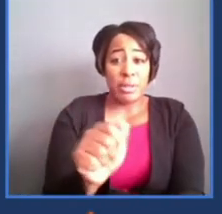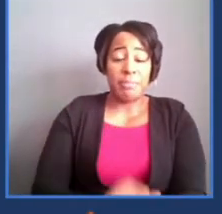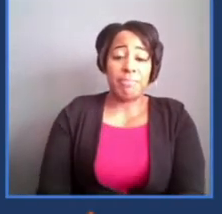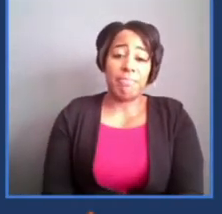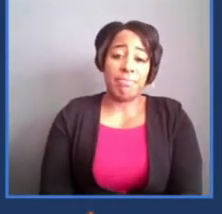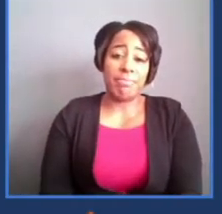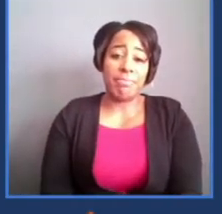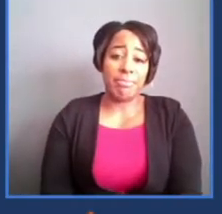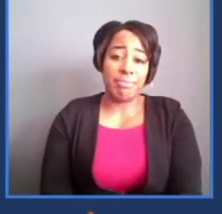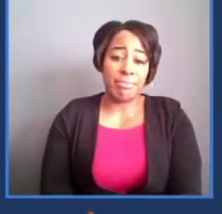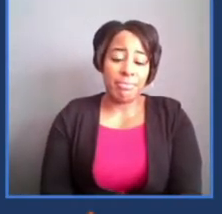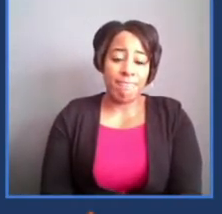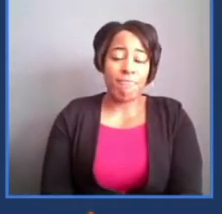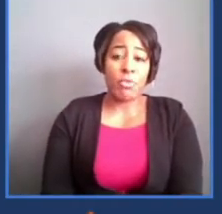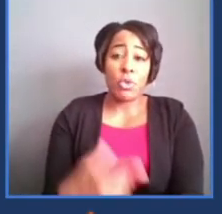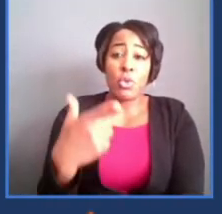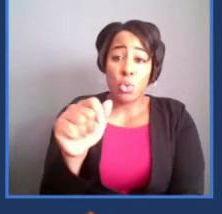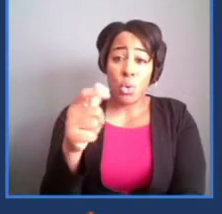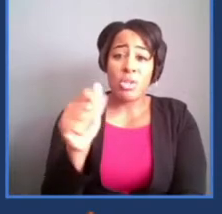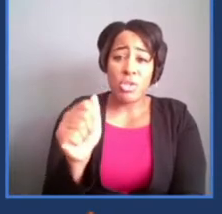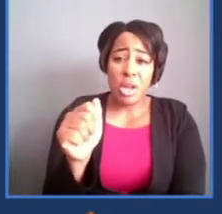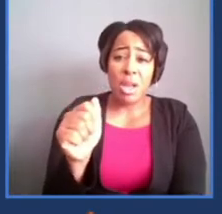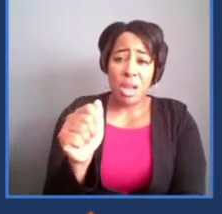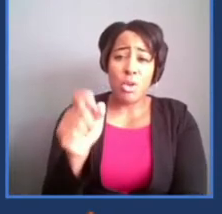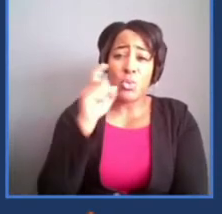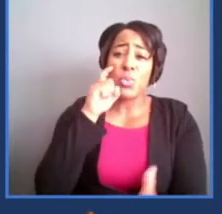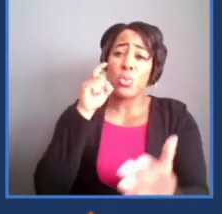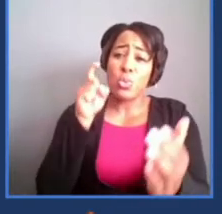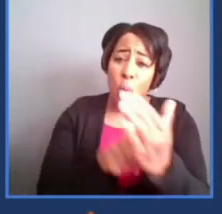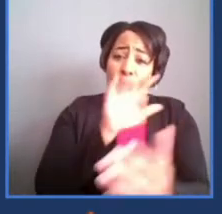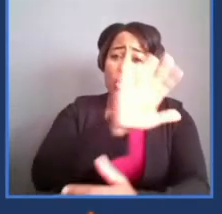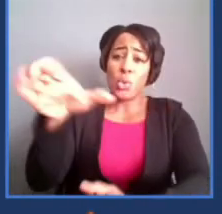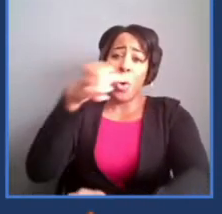Feel your power, Georgia.